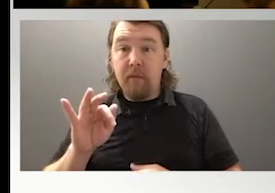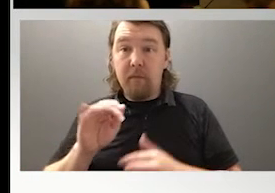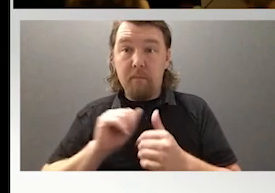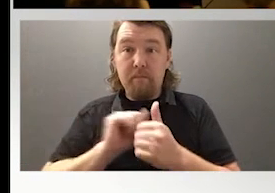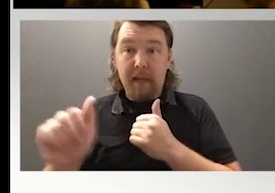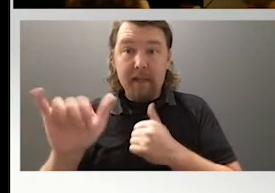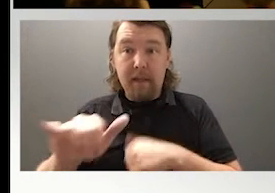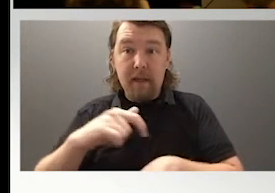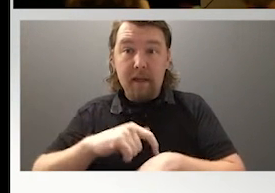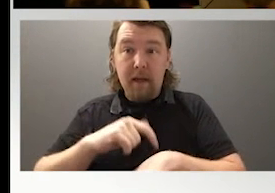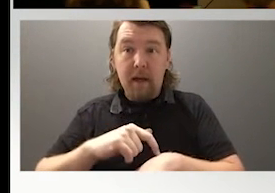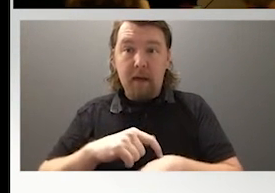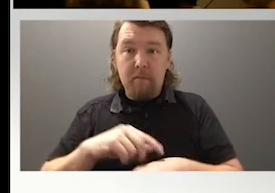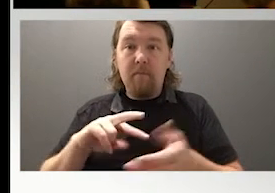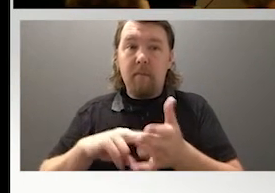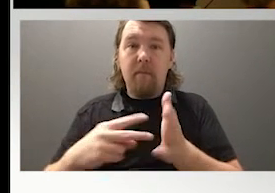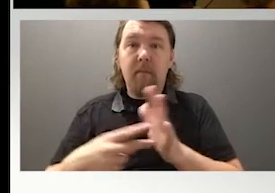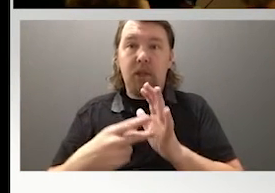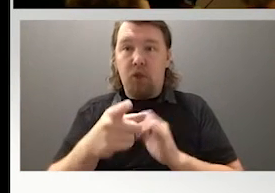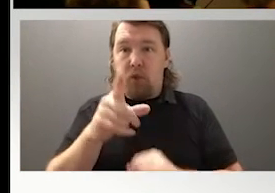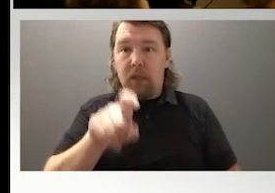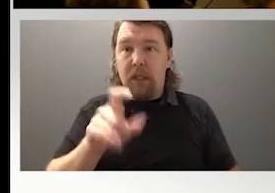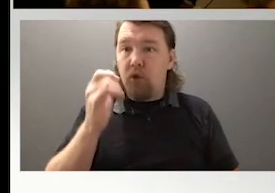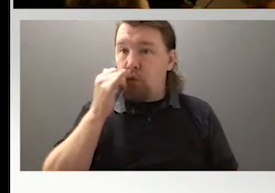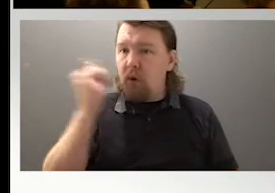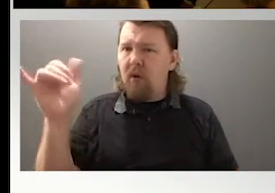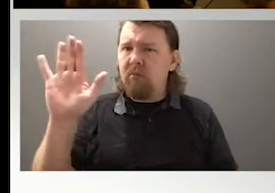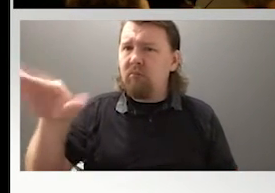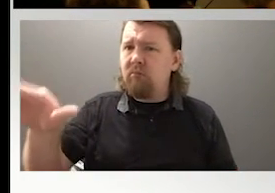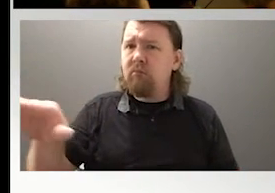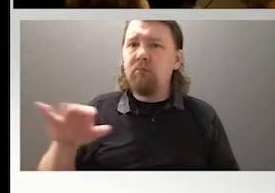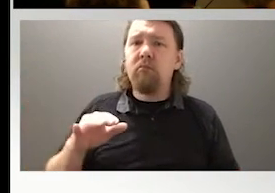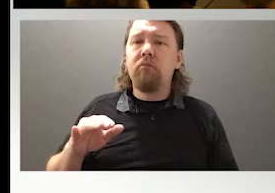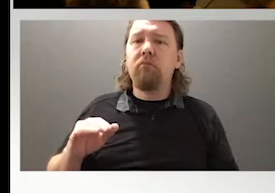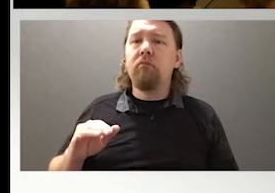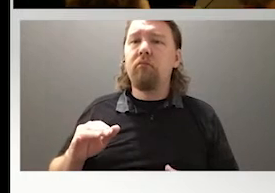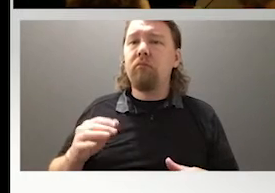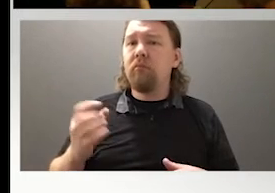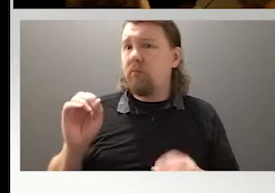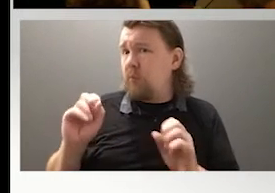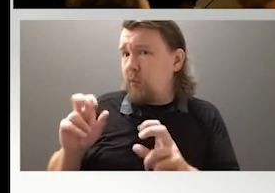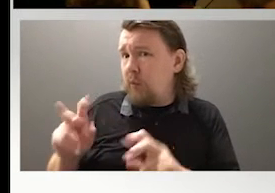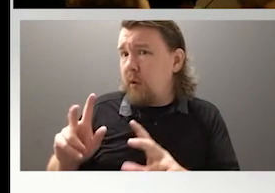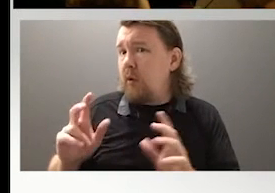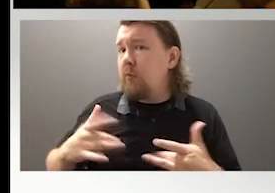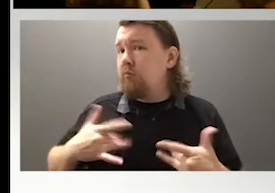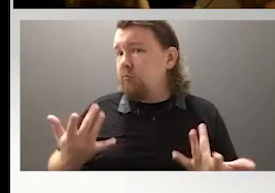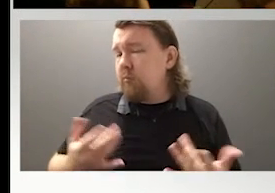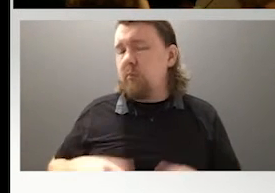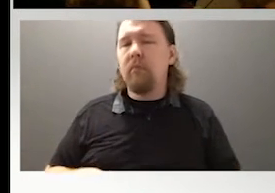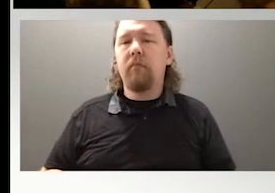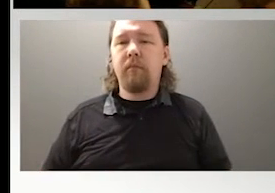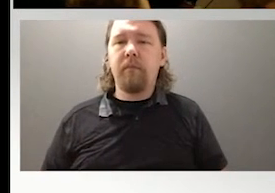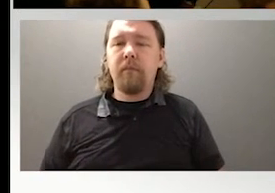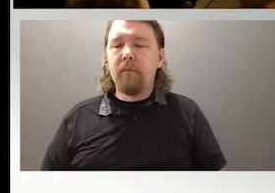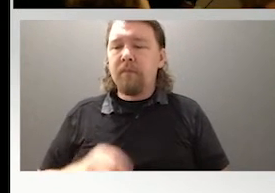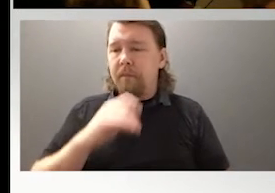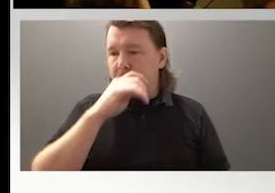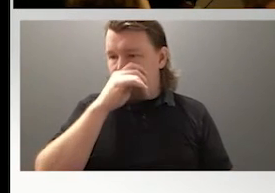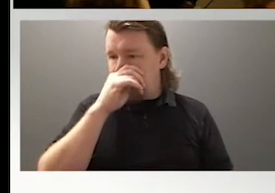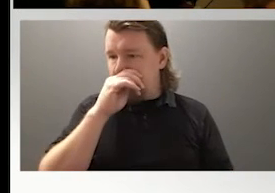heard from them, that's a good cue for you to call and find out, what may be going on.